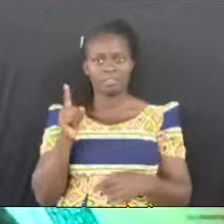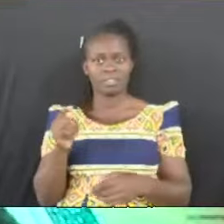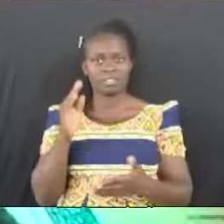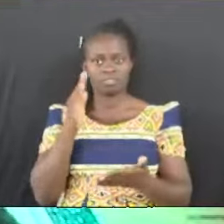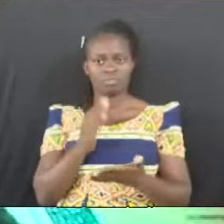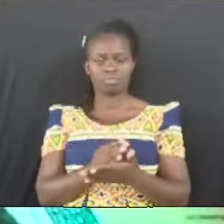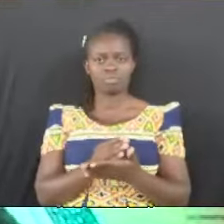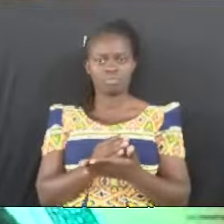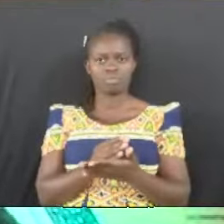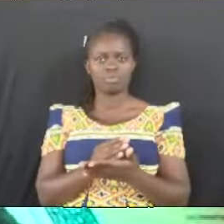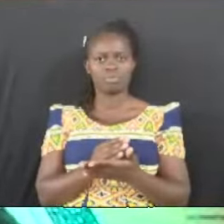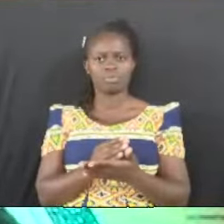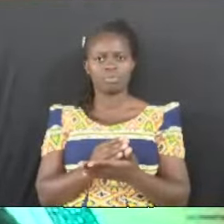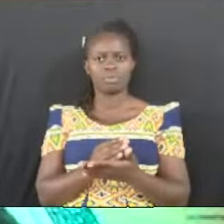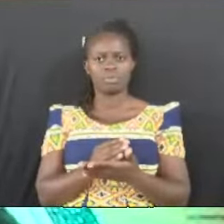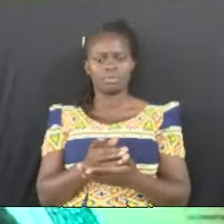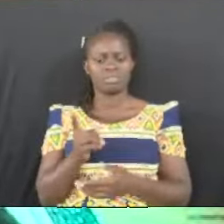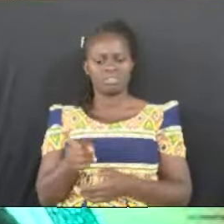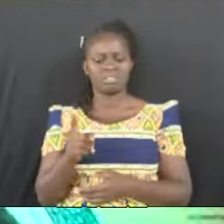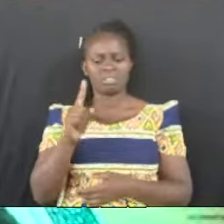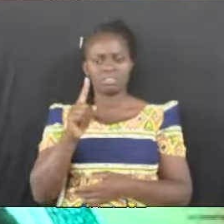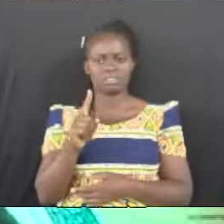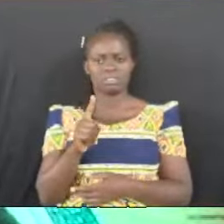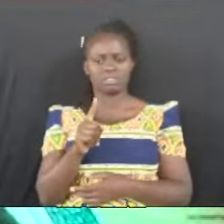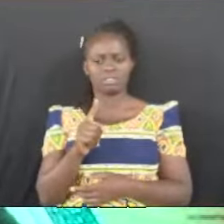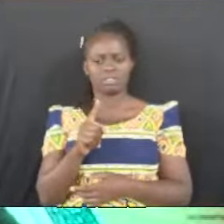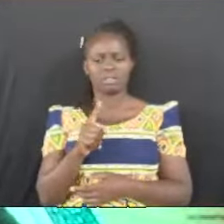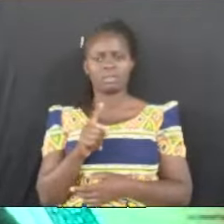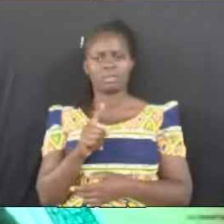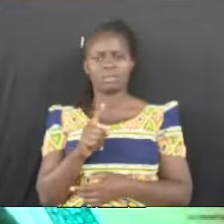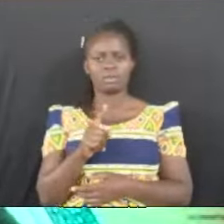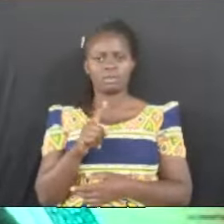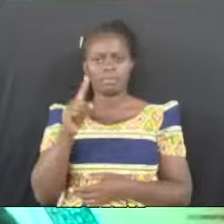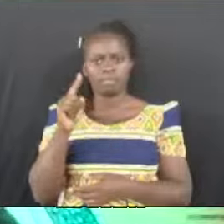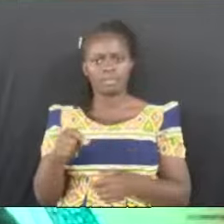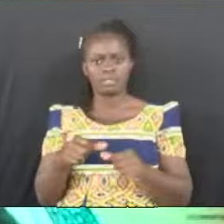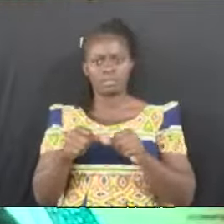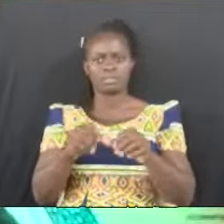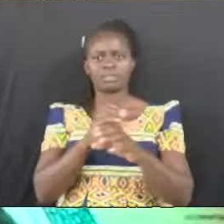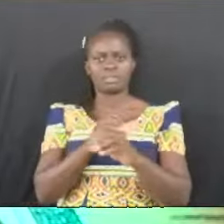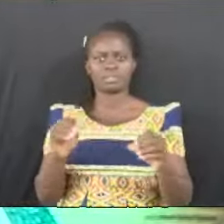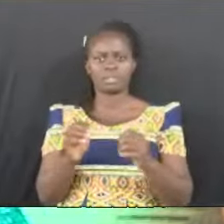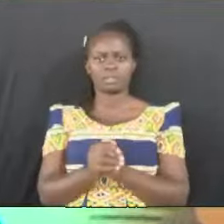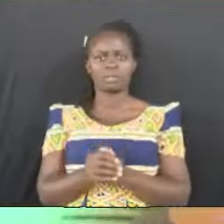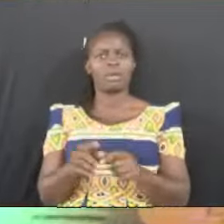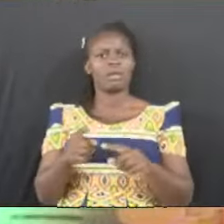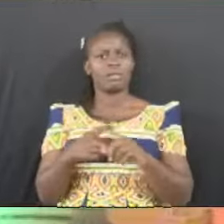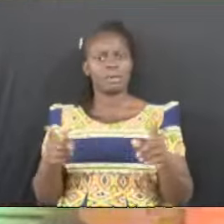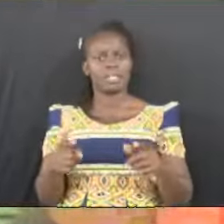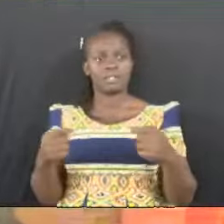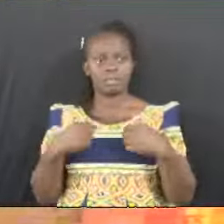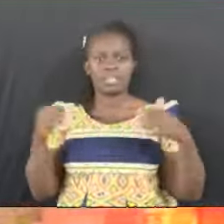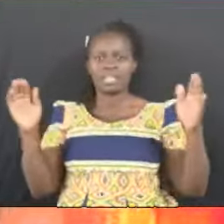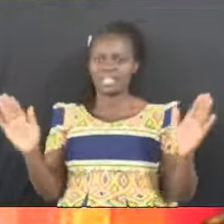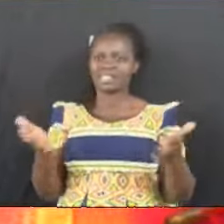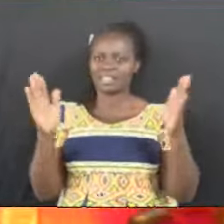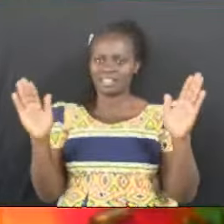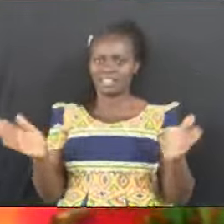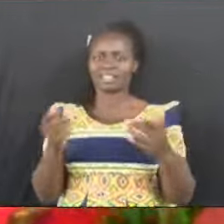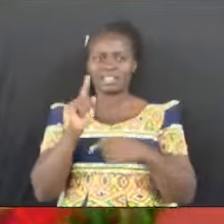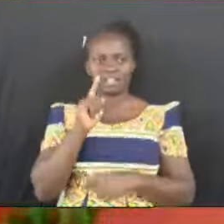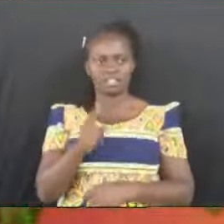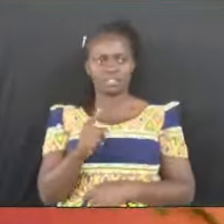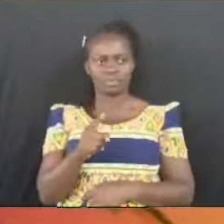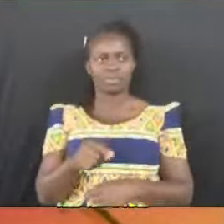totally irrelevant. So I encourage you, Newlife, to live according to your new life